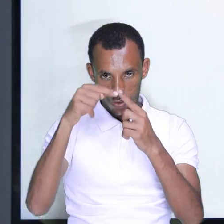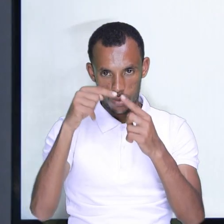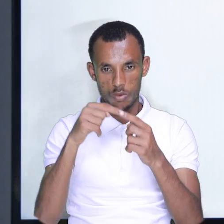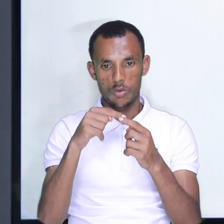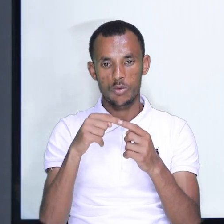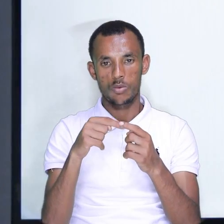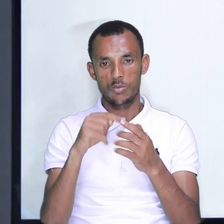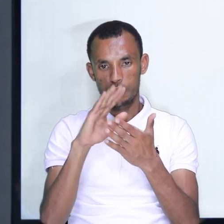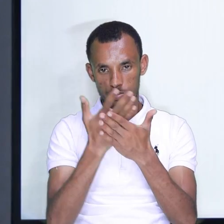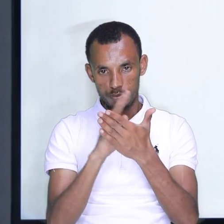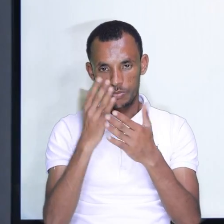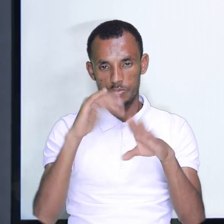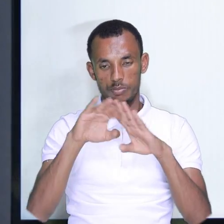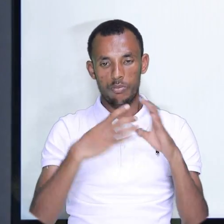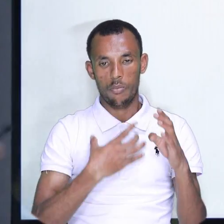a committee.